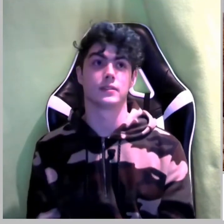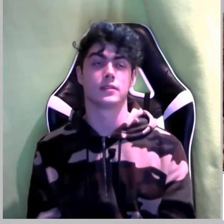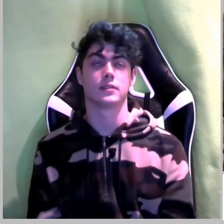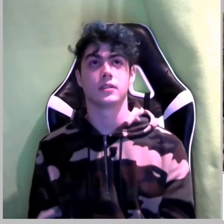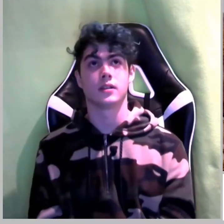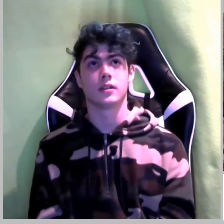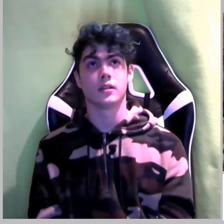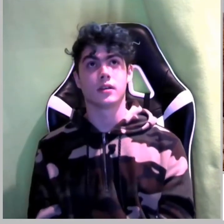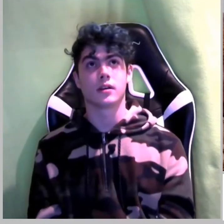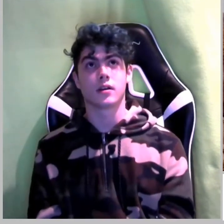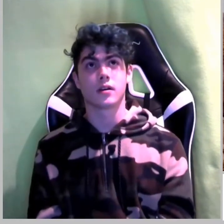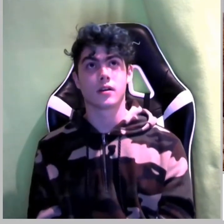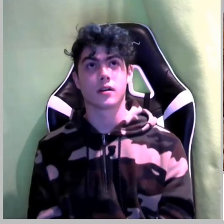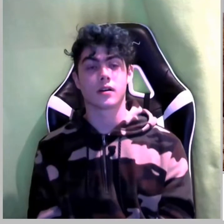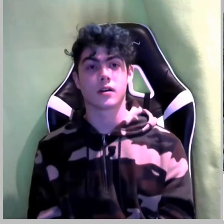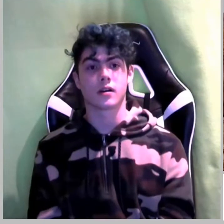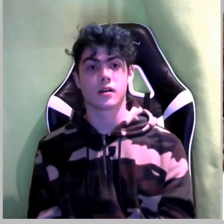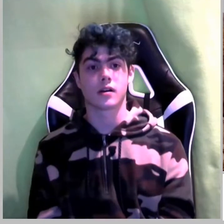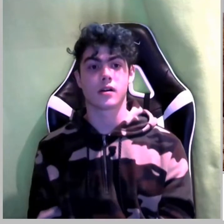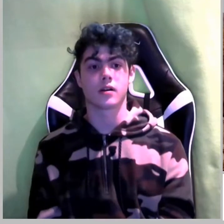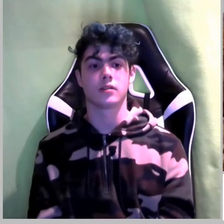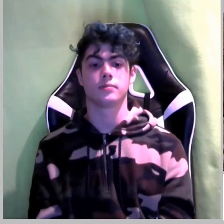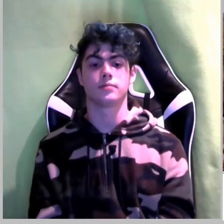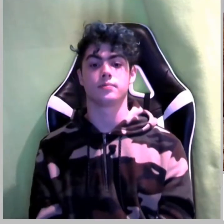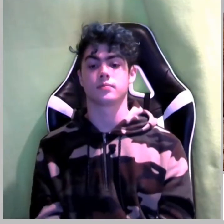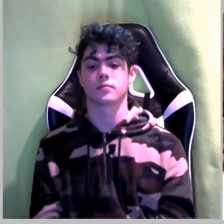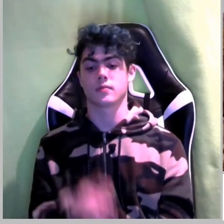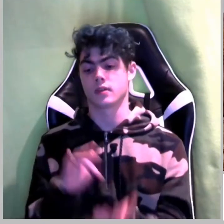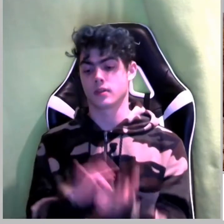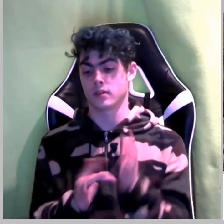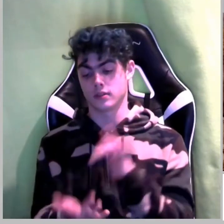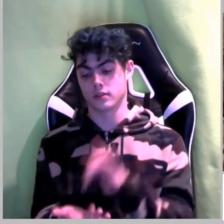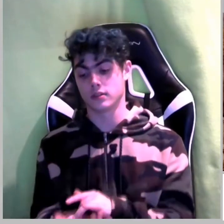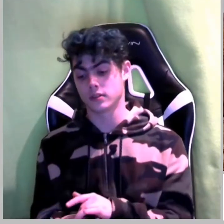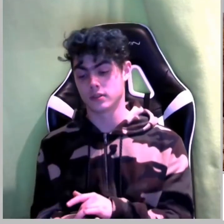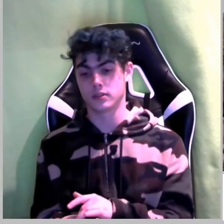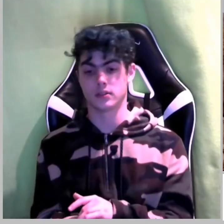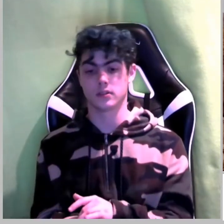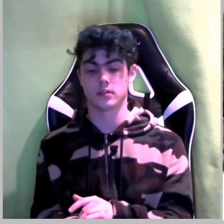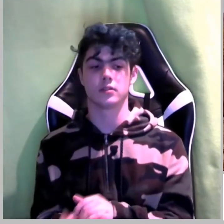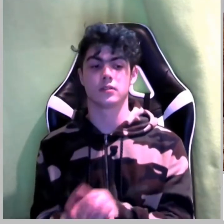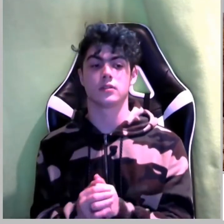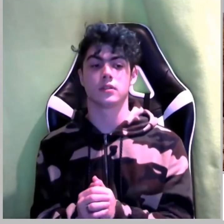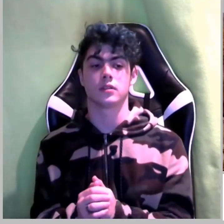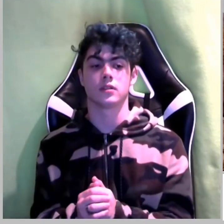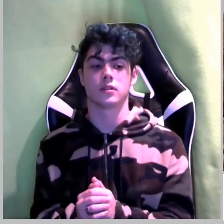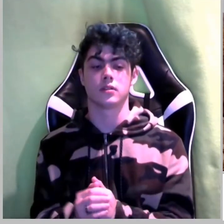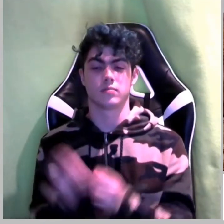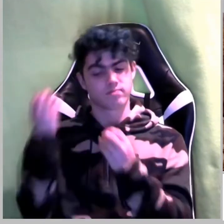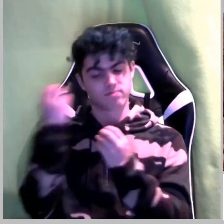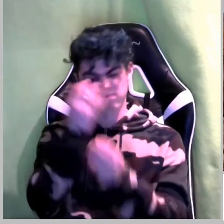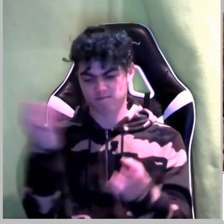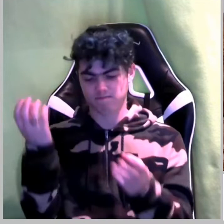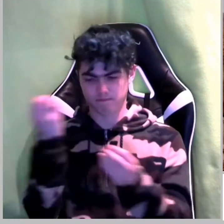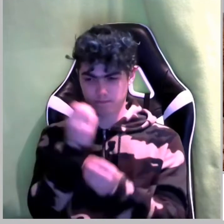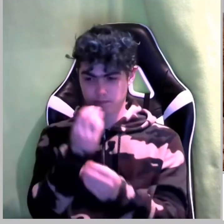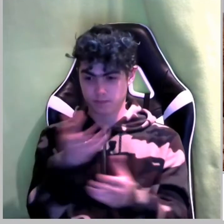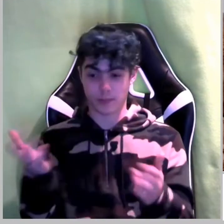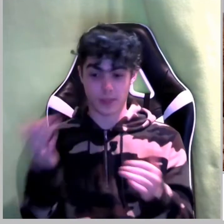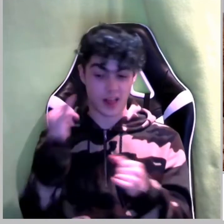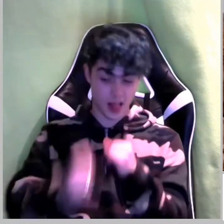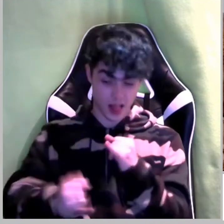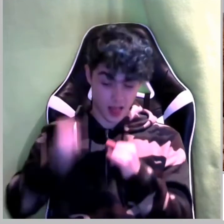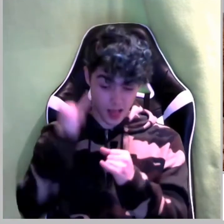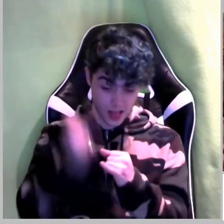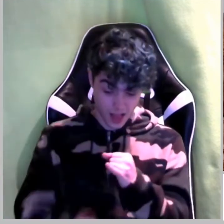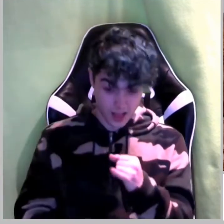Olivet Discourse, which is basically his farewell message and also the judgment that is